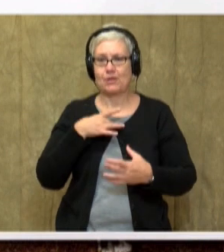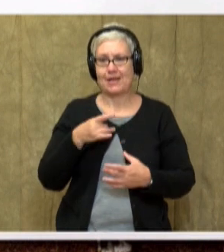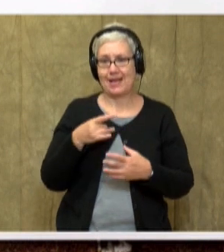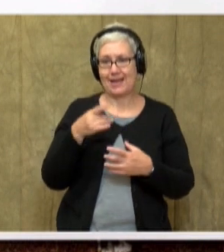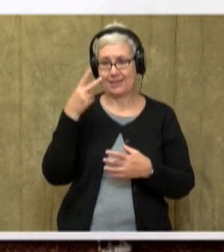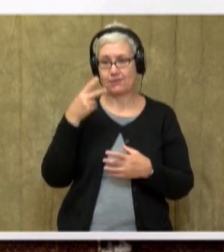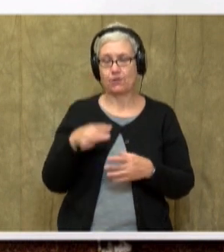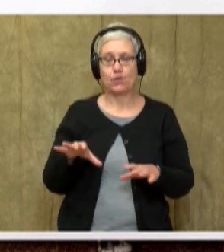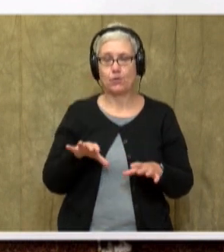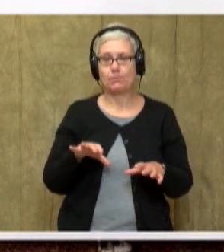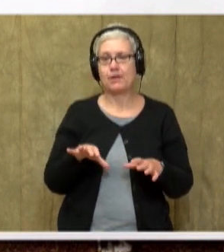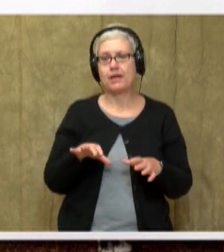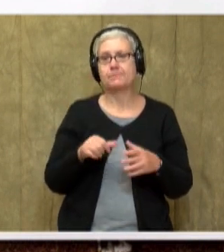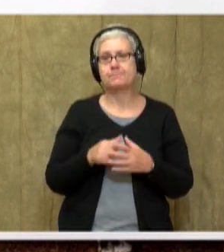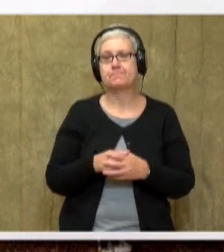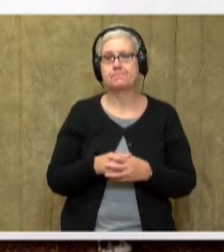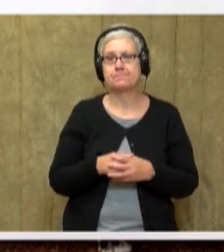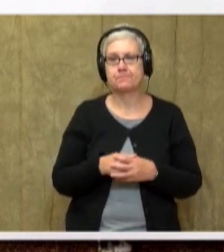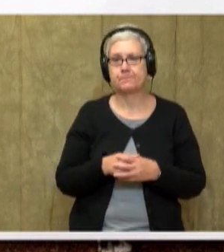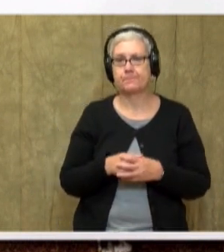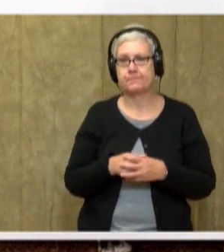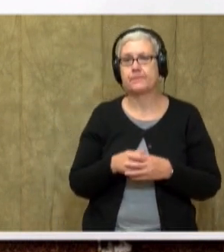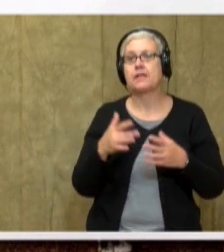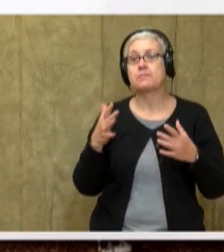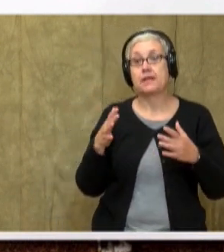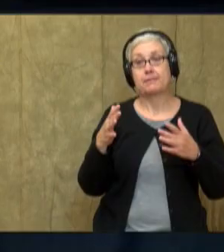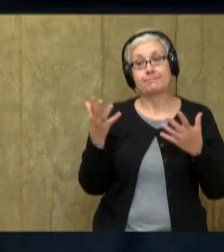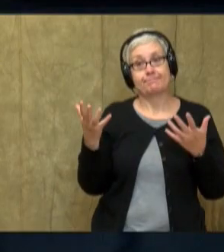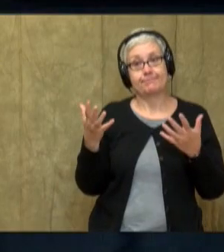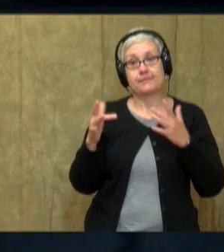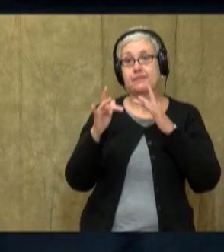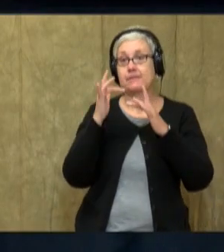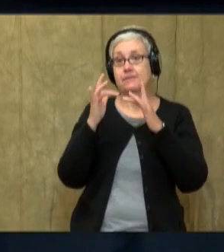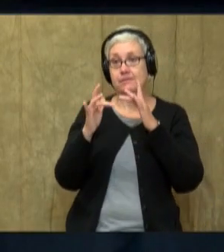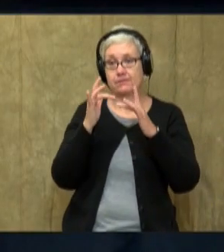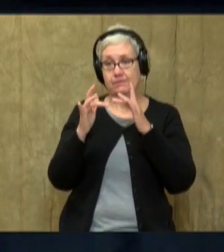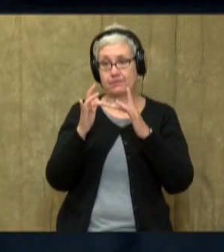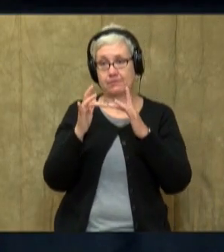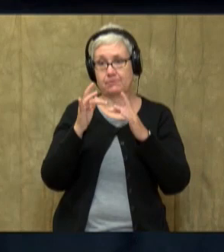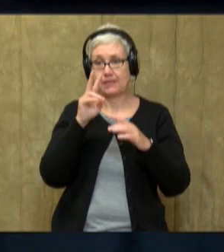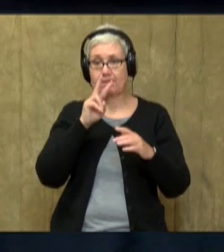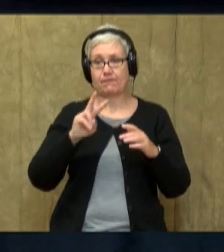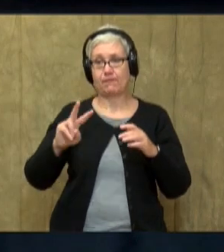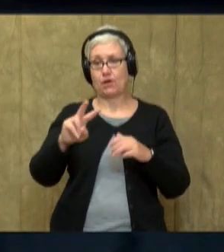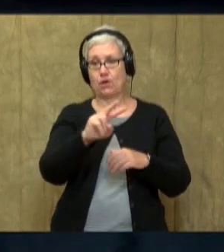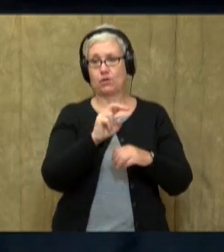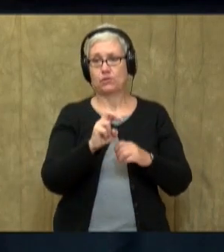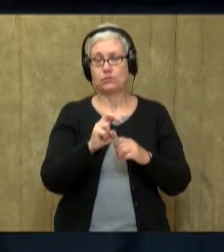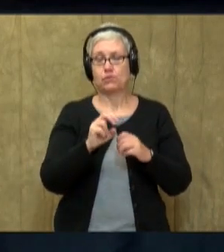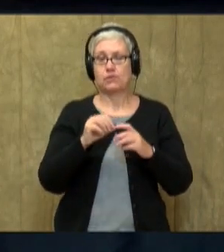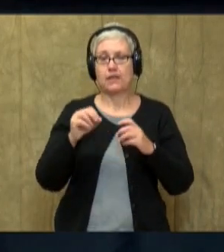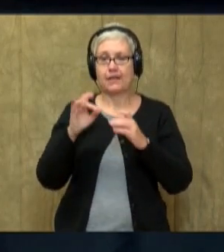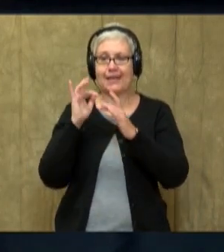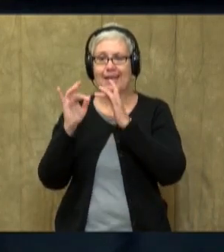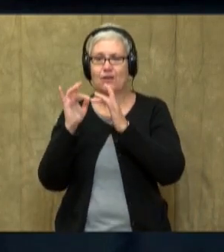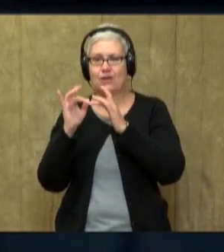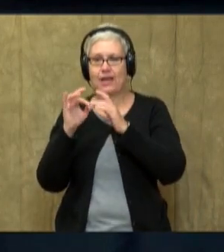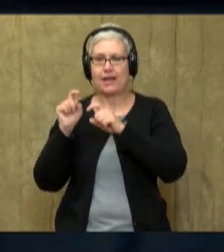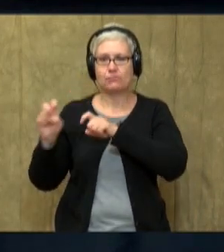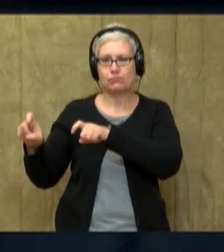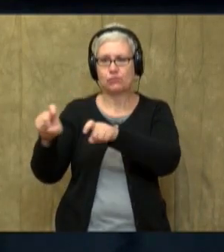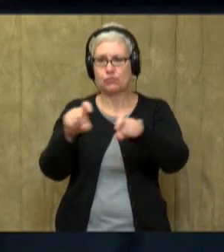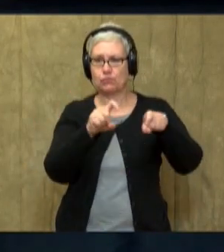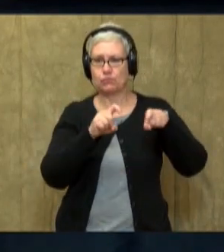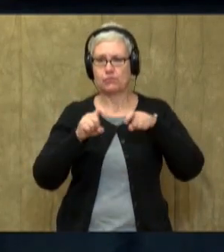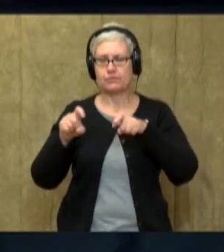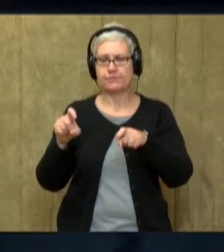have even transitioned to maybe an online format. Maybe they're doing a virtual tour. So by staying up to date with the